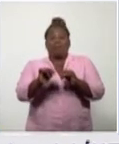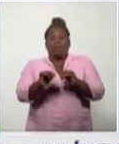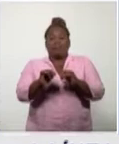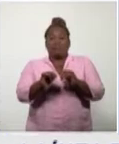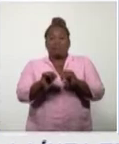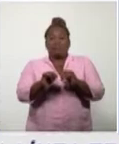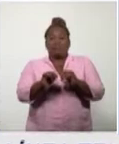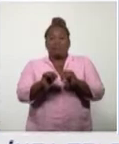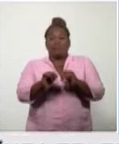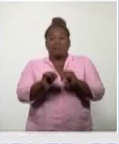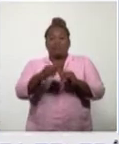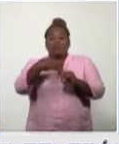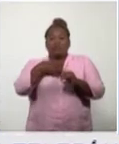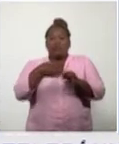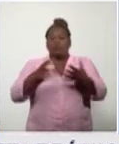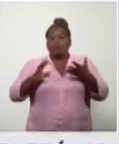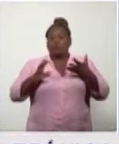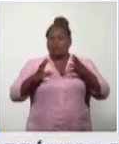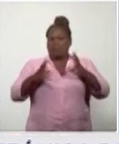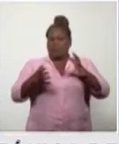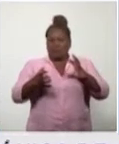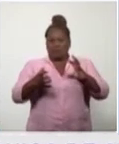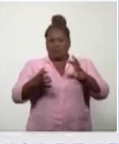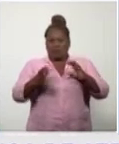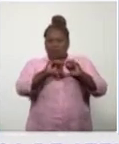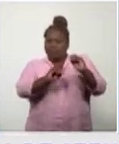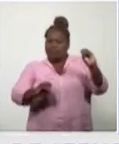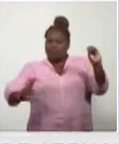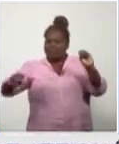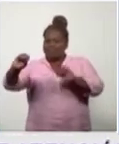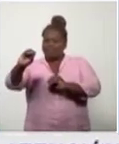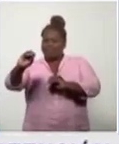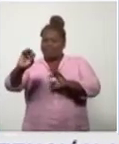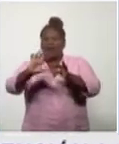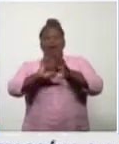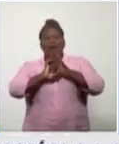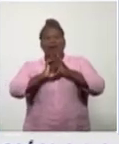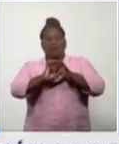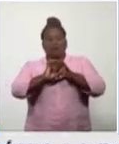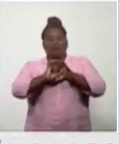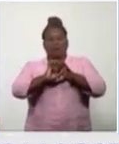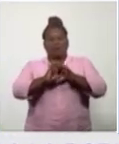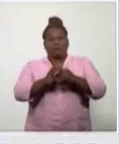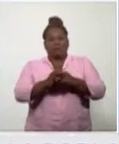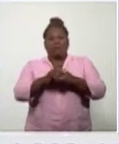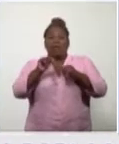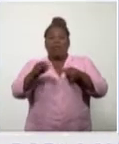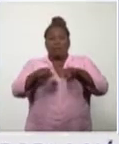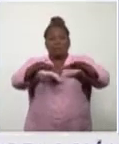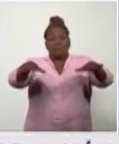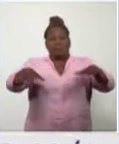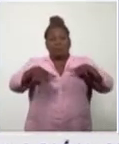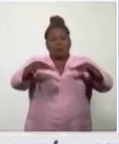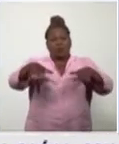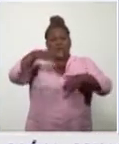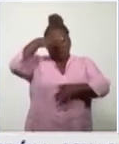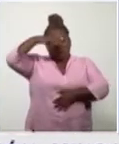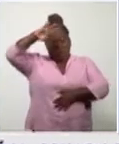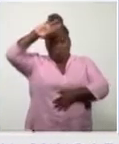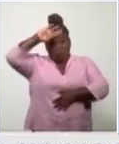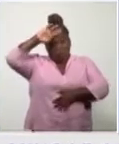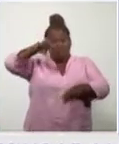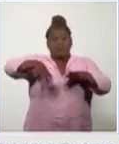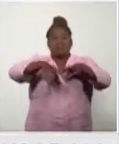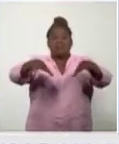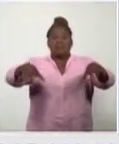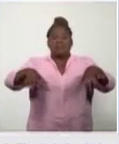complications and now is being reported in serious condition. This is the situation we have in Cuba in terms